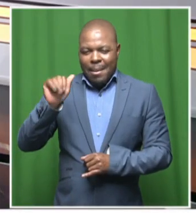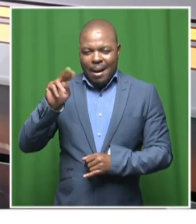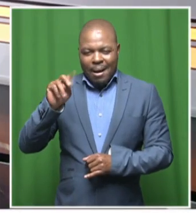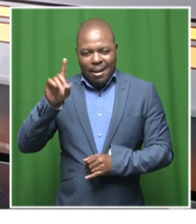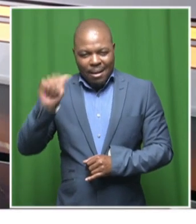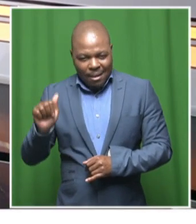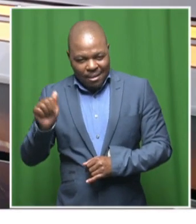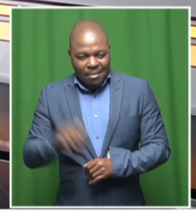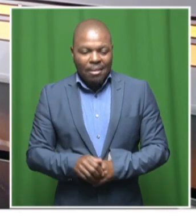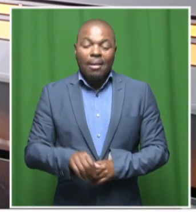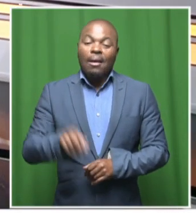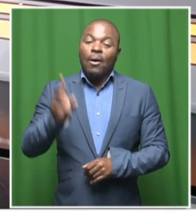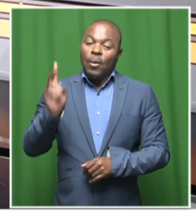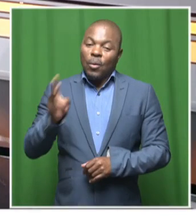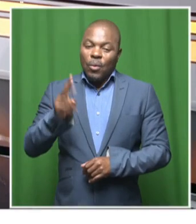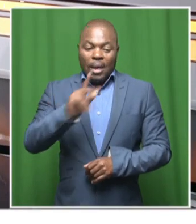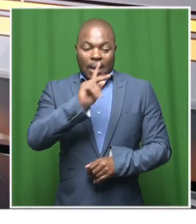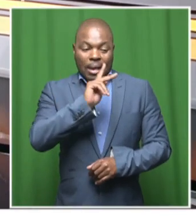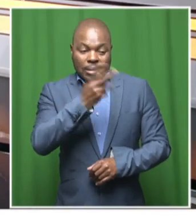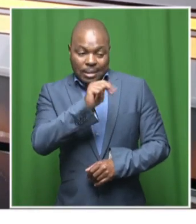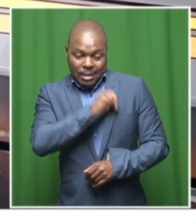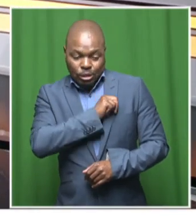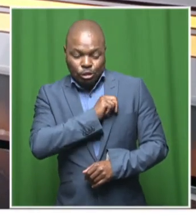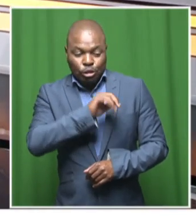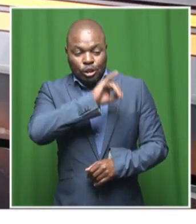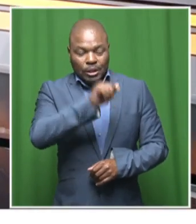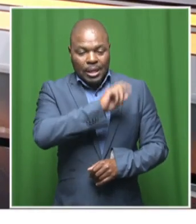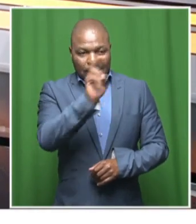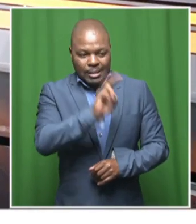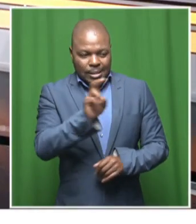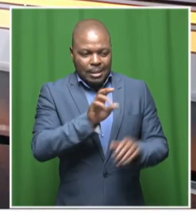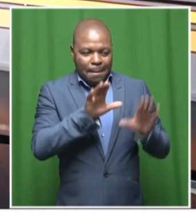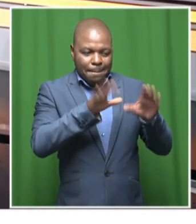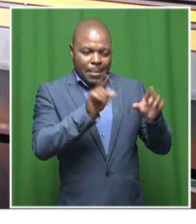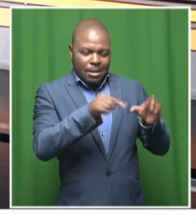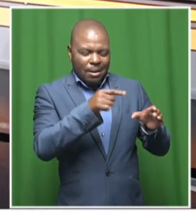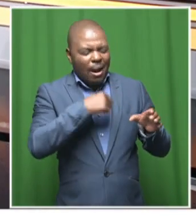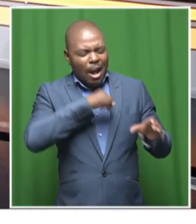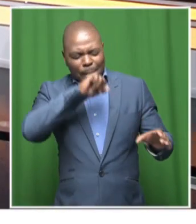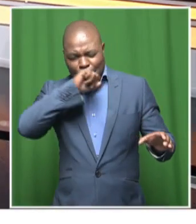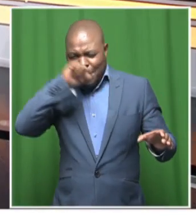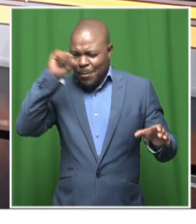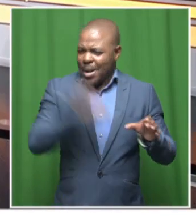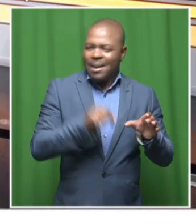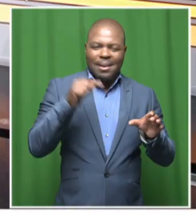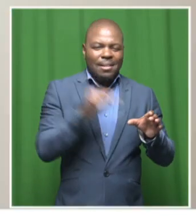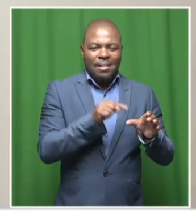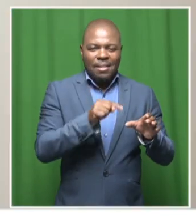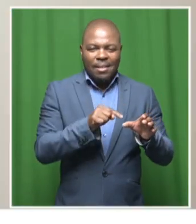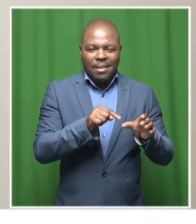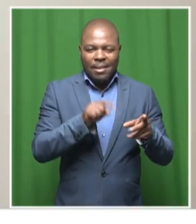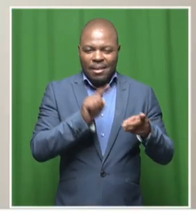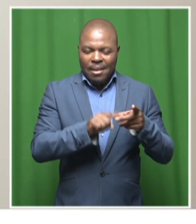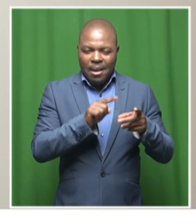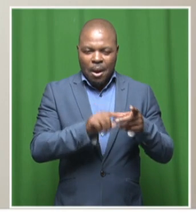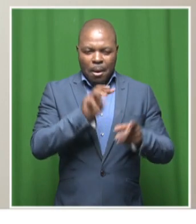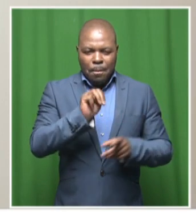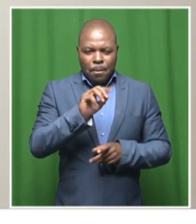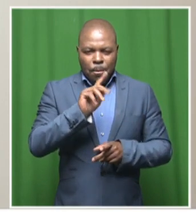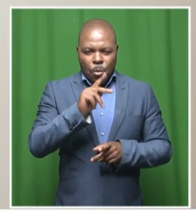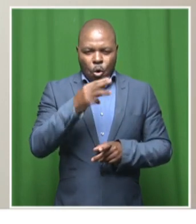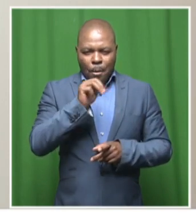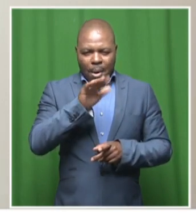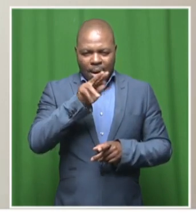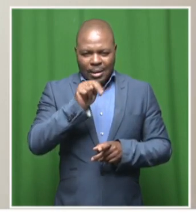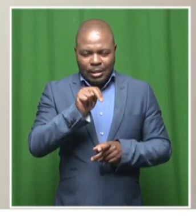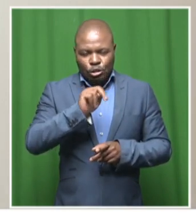Mabandla. Then we've got the KZN Jazz band that I love so dearly. It's called Umkumbane Jazz Festival, simply